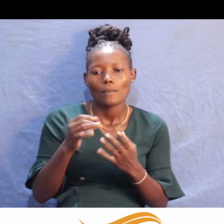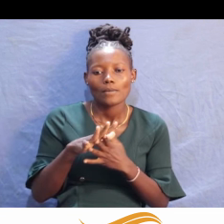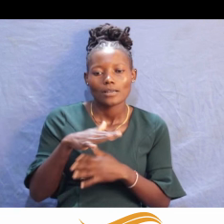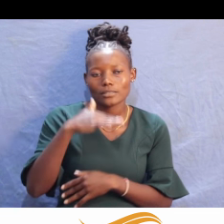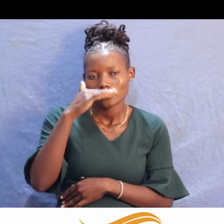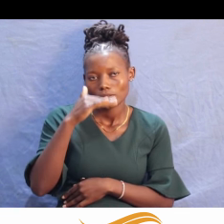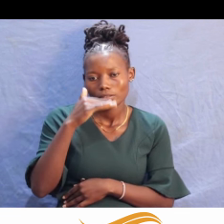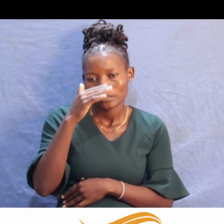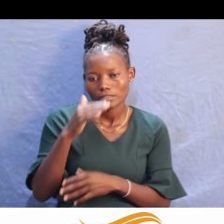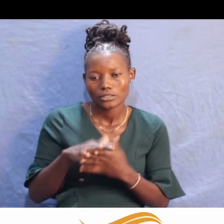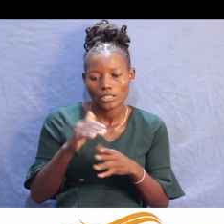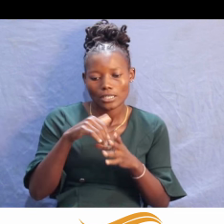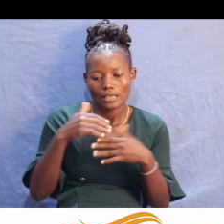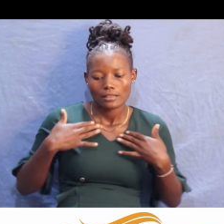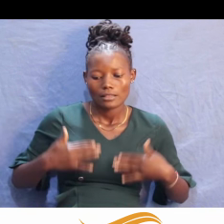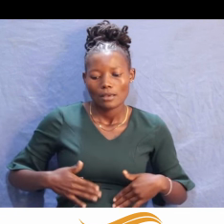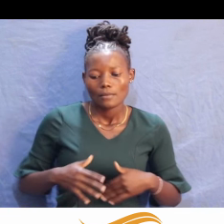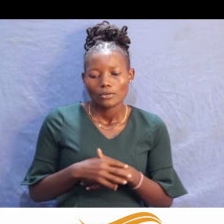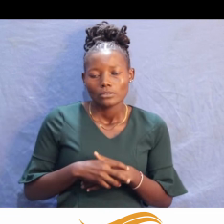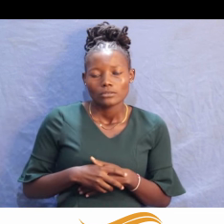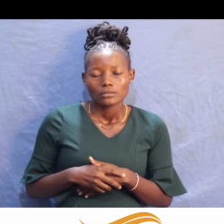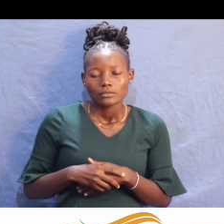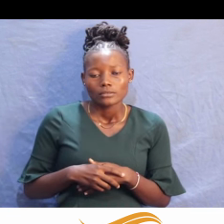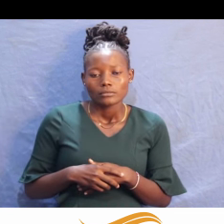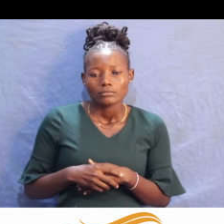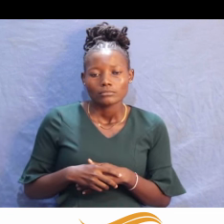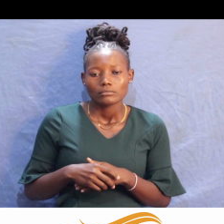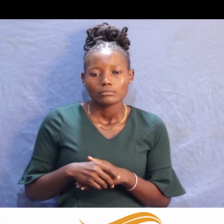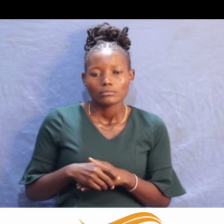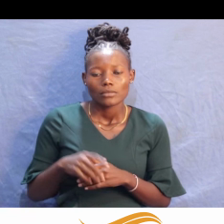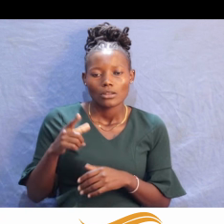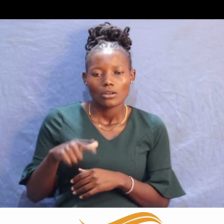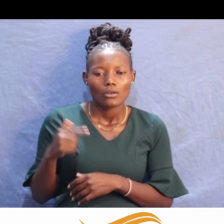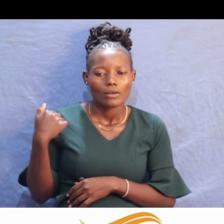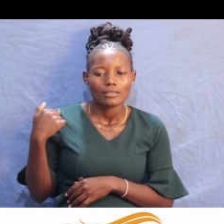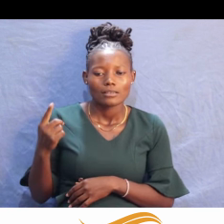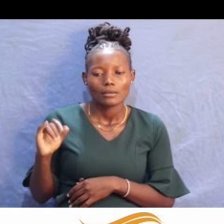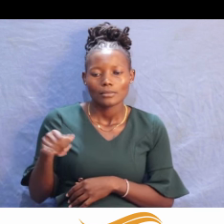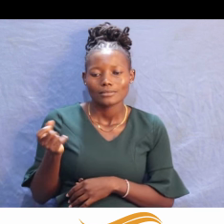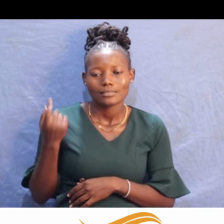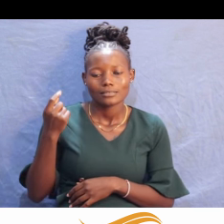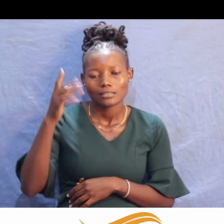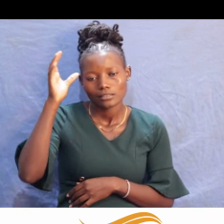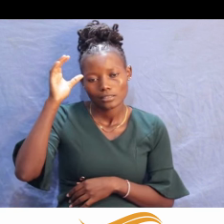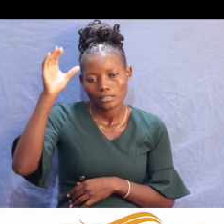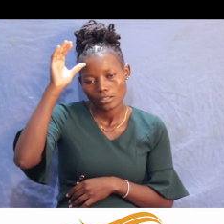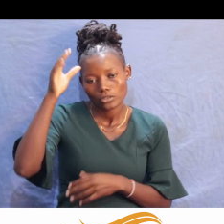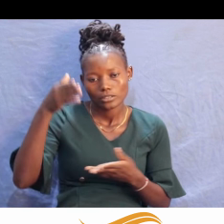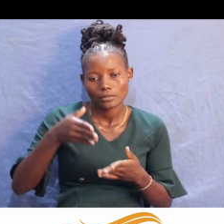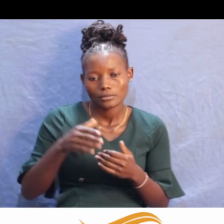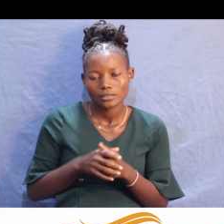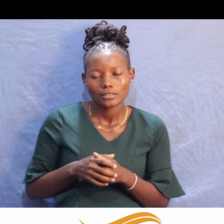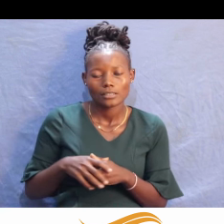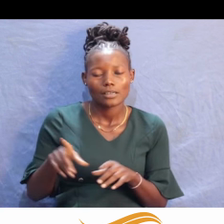by the body. You can ignore the numbers, just understand the concept here. The